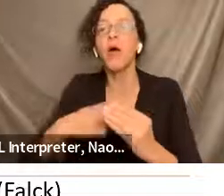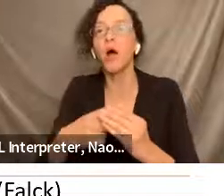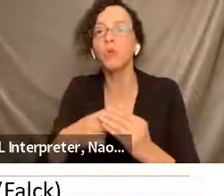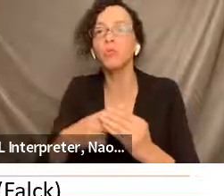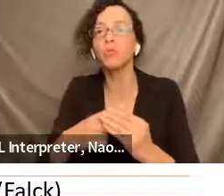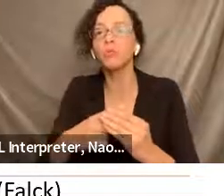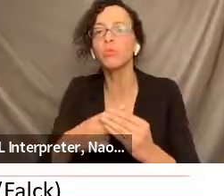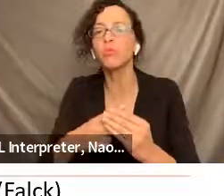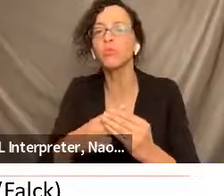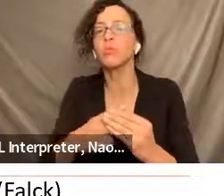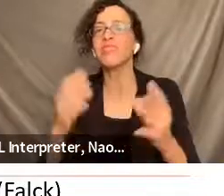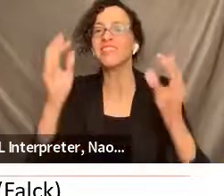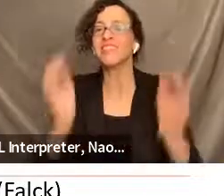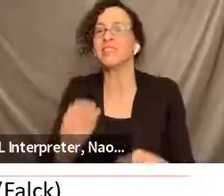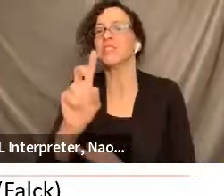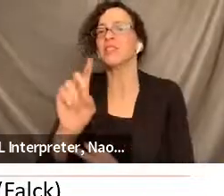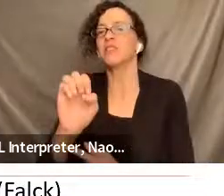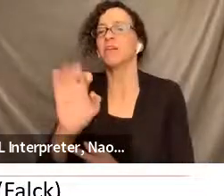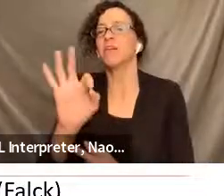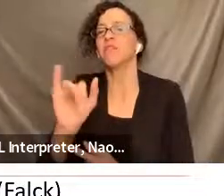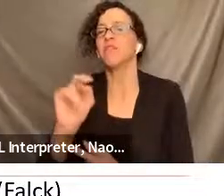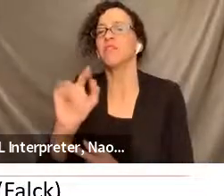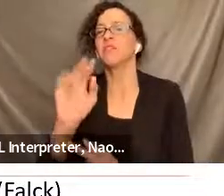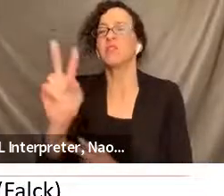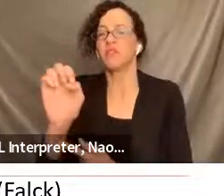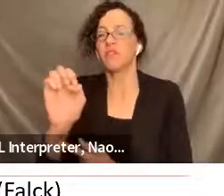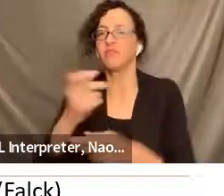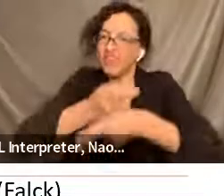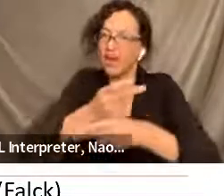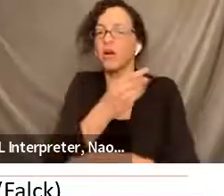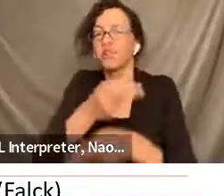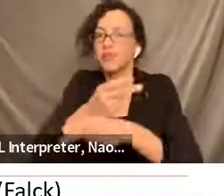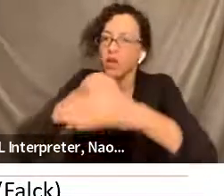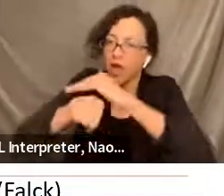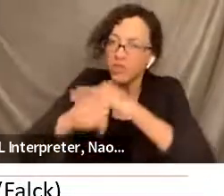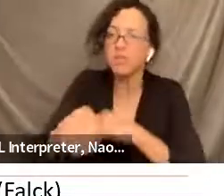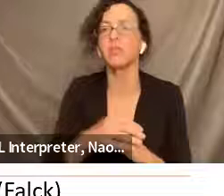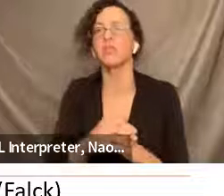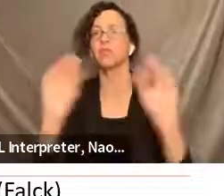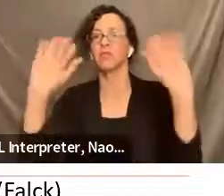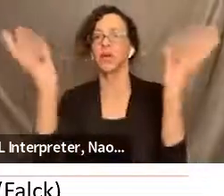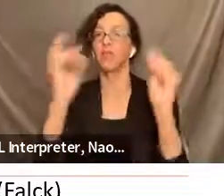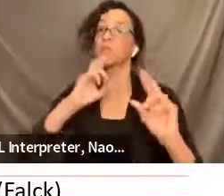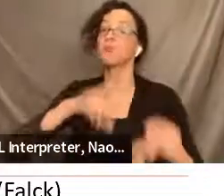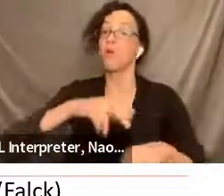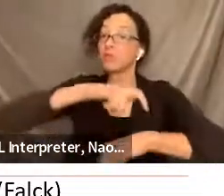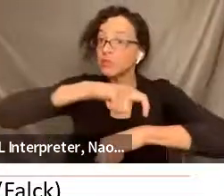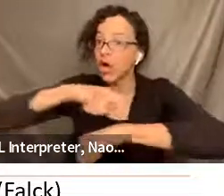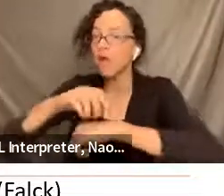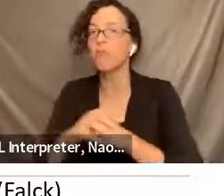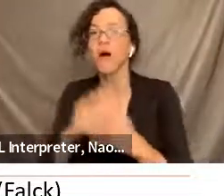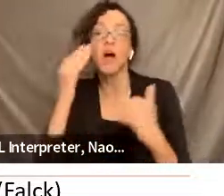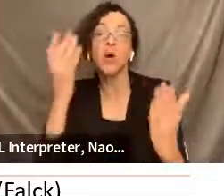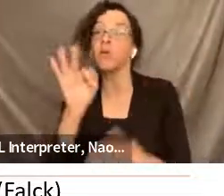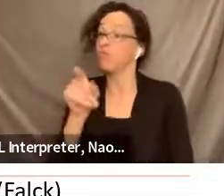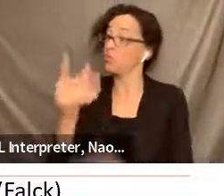definitive care access, and ambulance response times. And I don't know if there's any perspective you want to